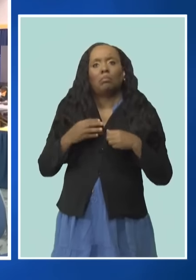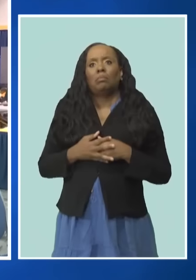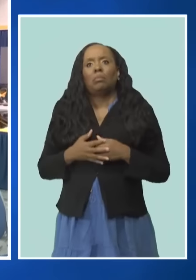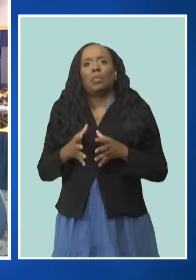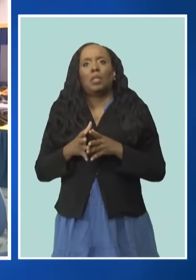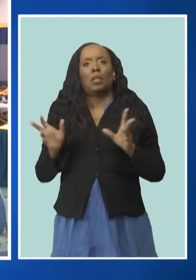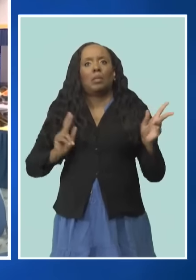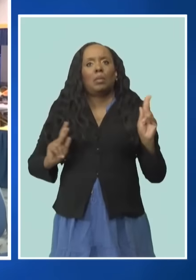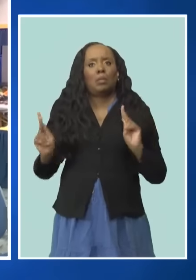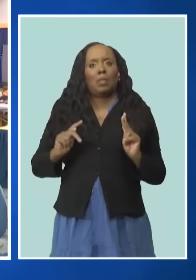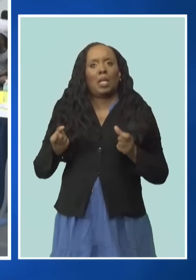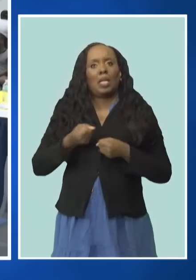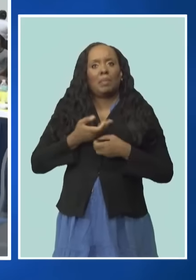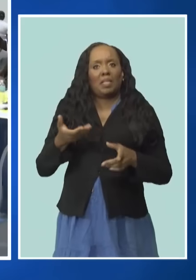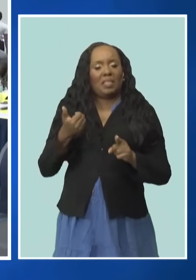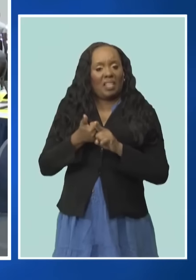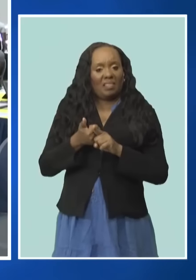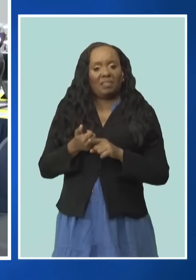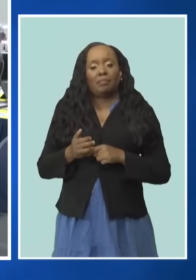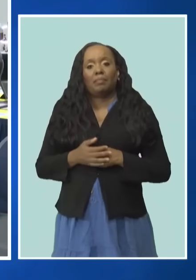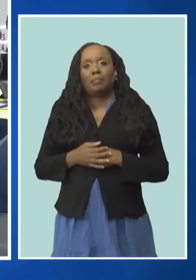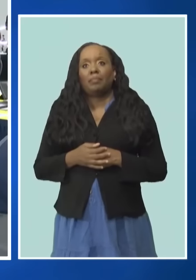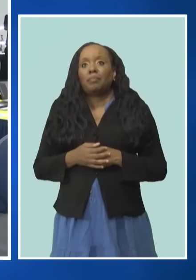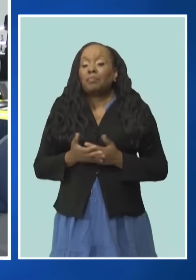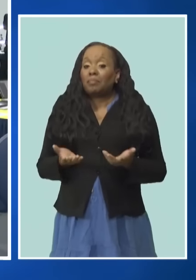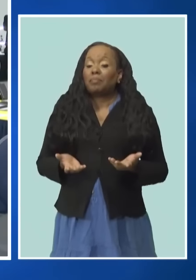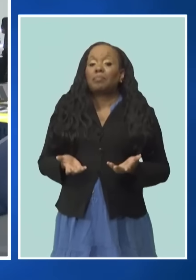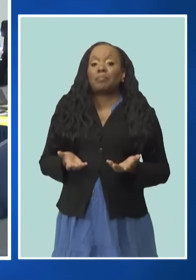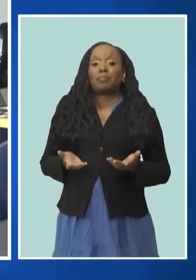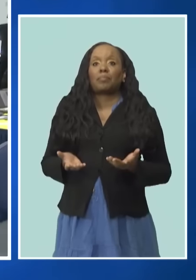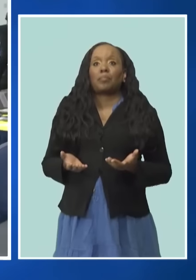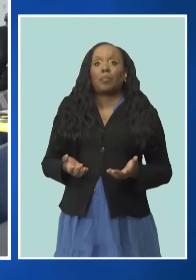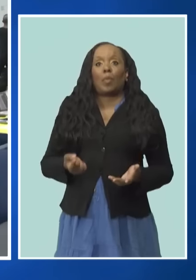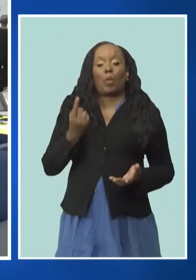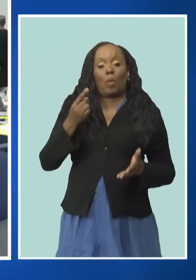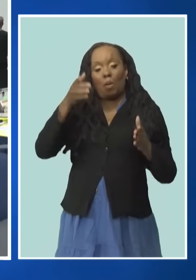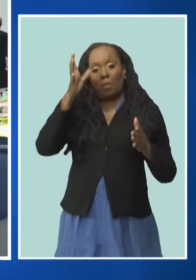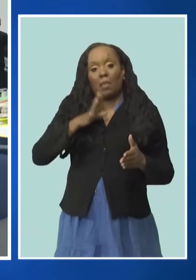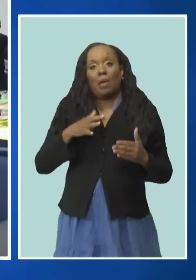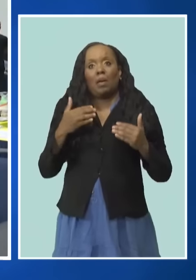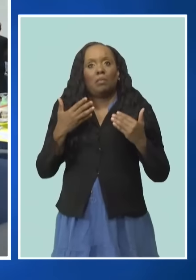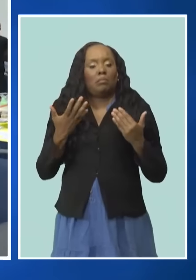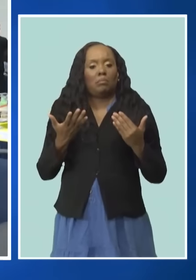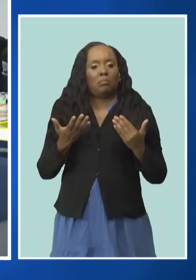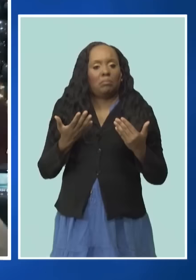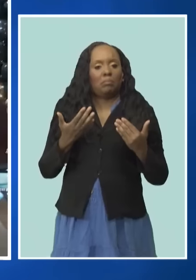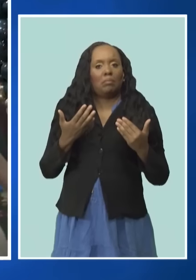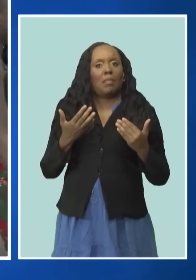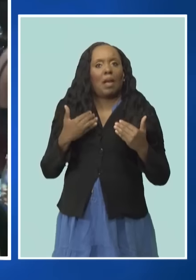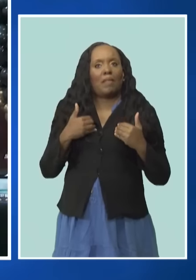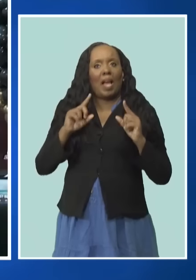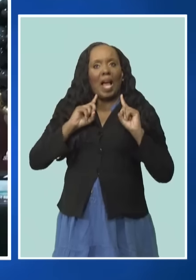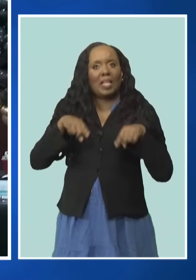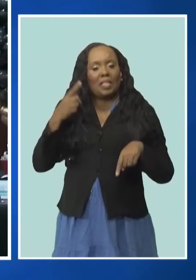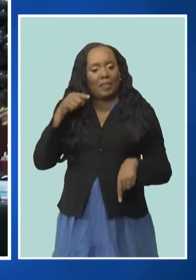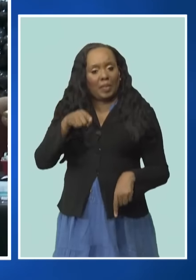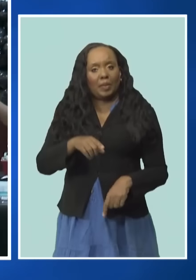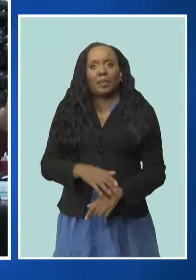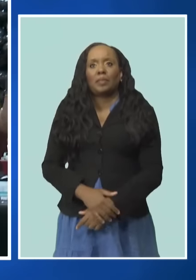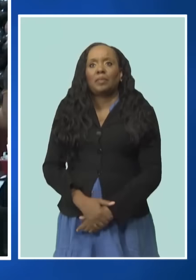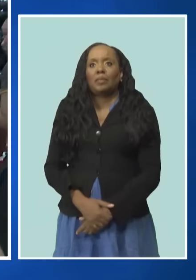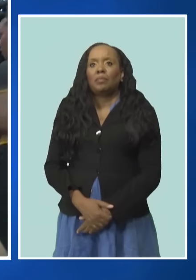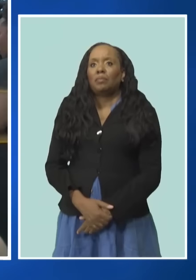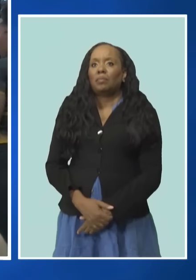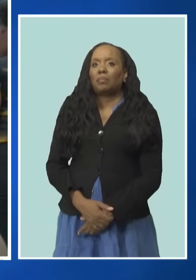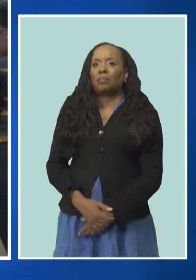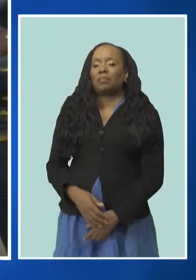like this. For those who has bald patches, Mark Bryant might just have the answer for you. Well, this procedure right here is called SMP,